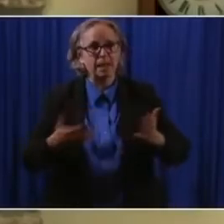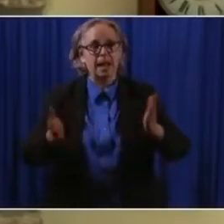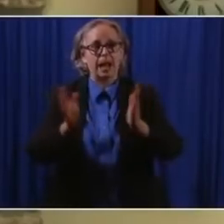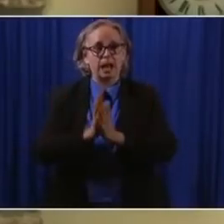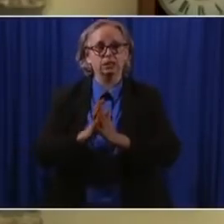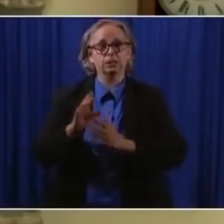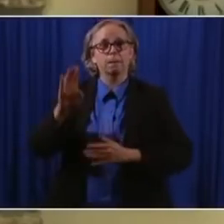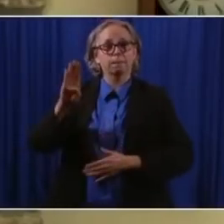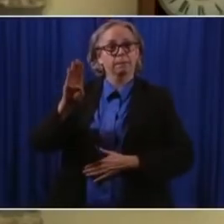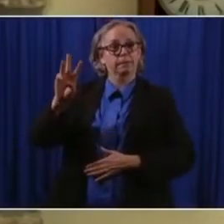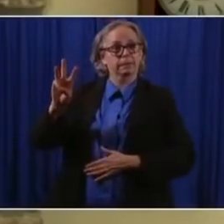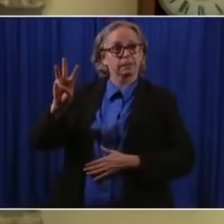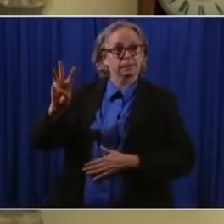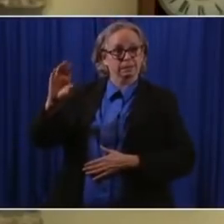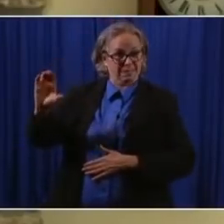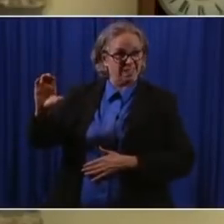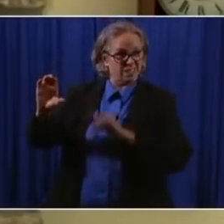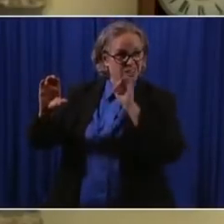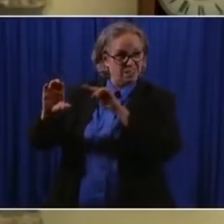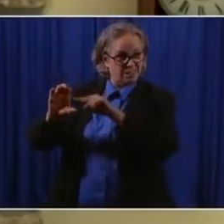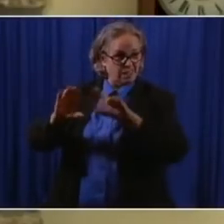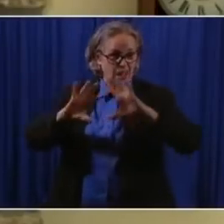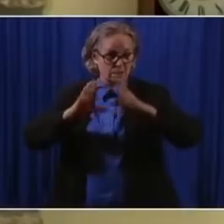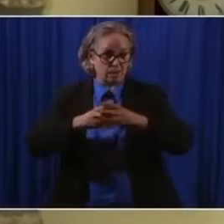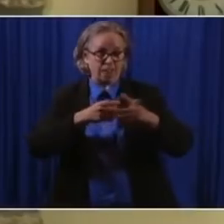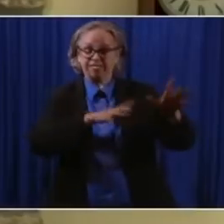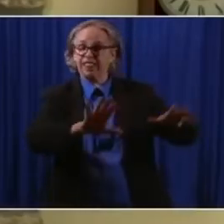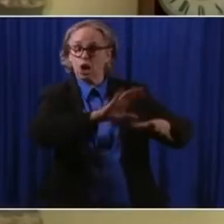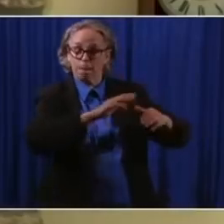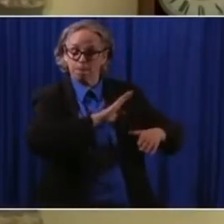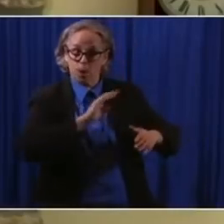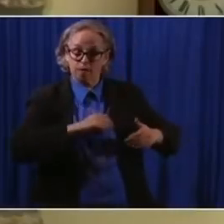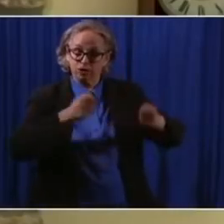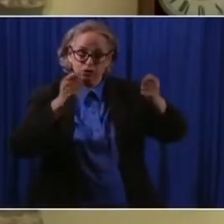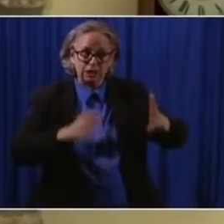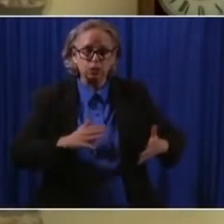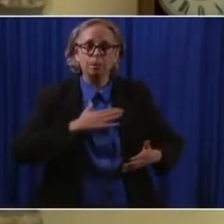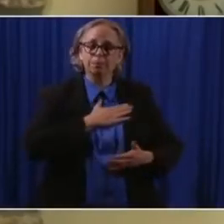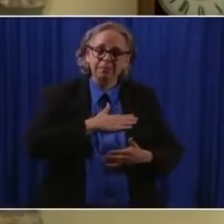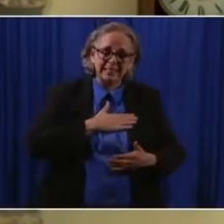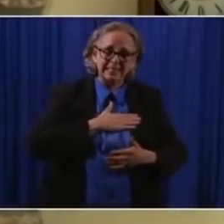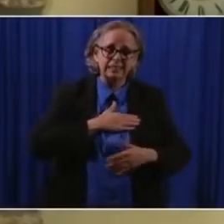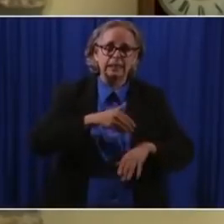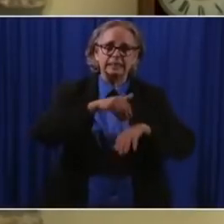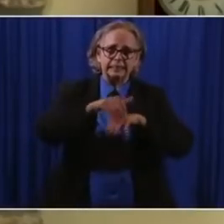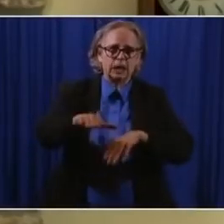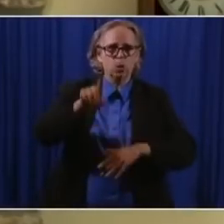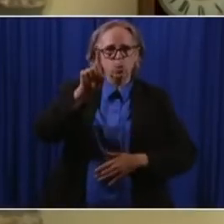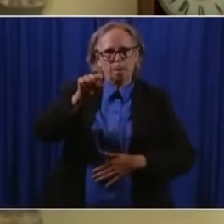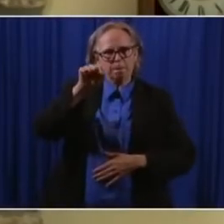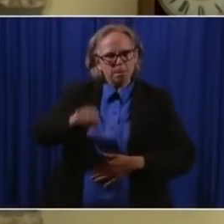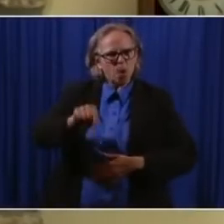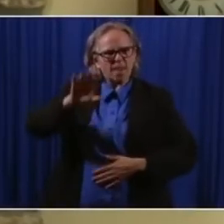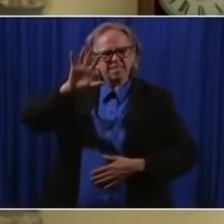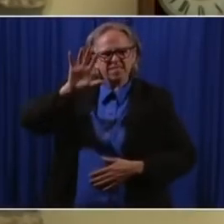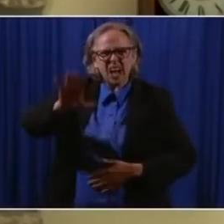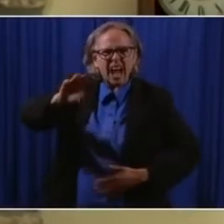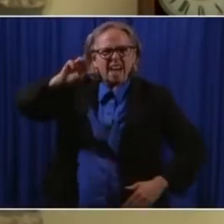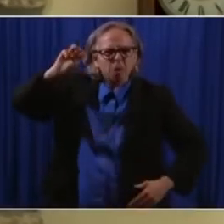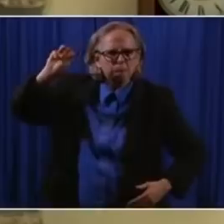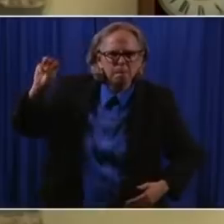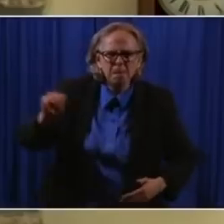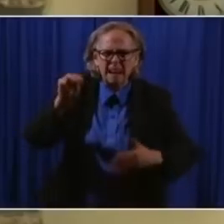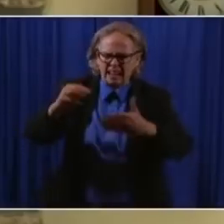Directors to send out $1.5 billion in dividend payments to Ohio employers this